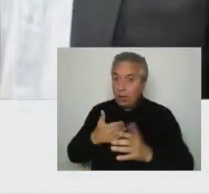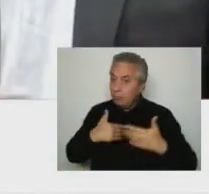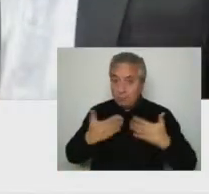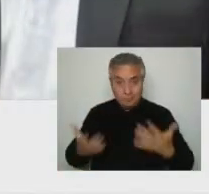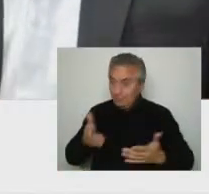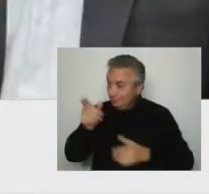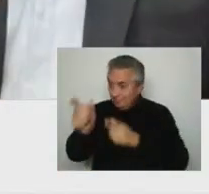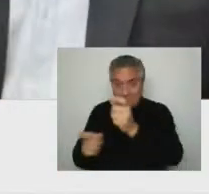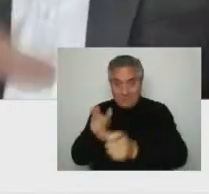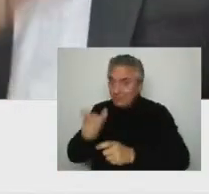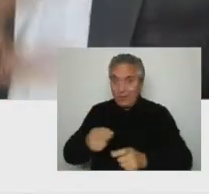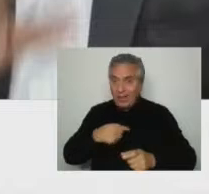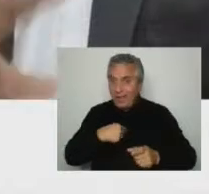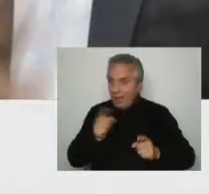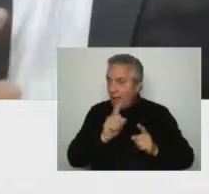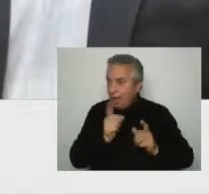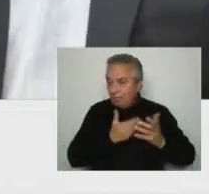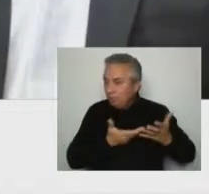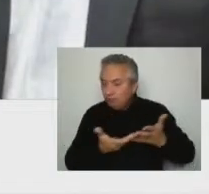And